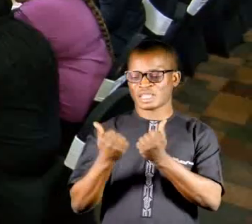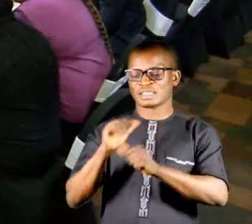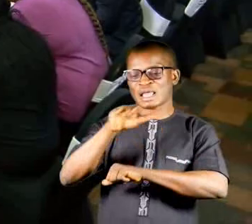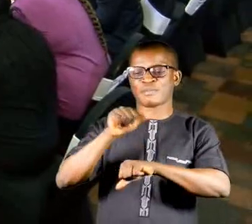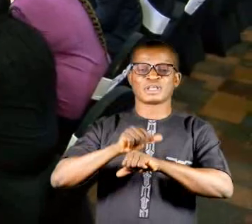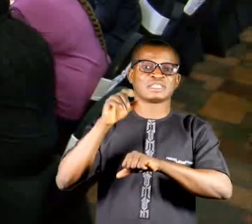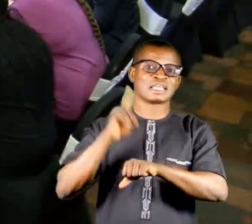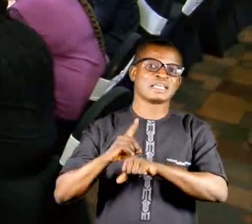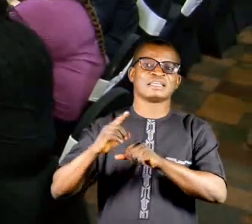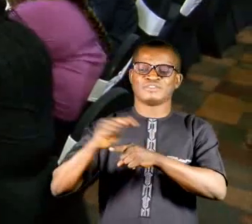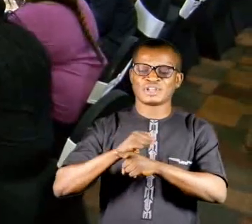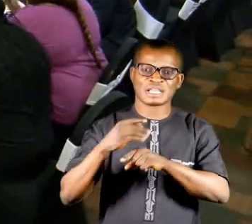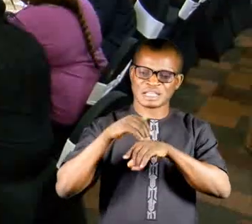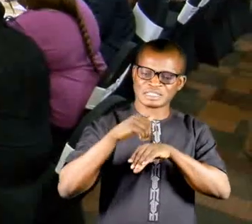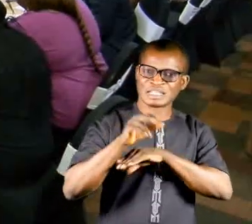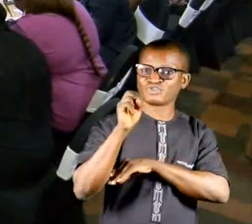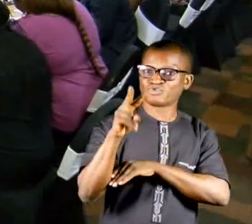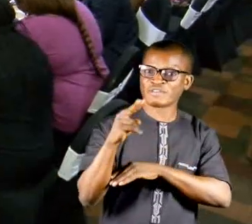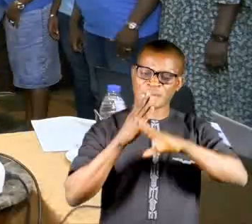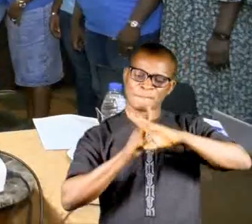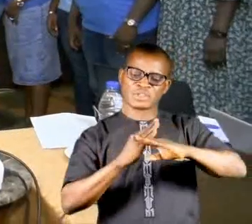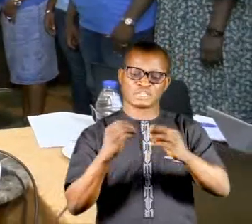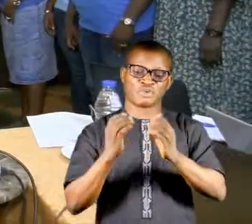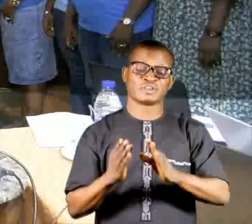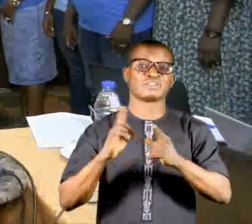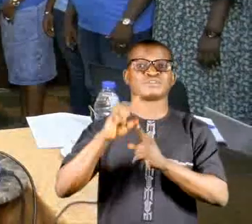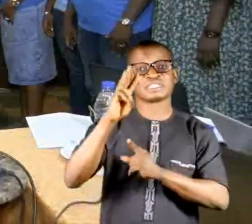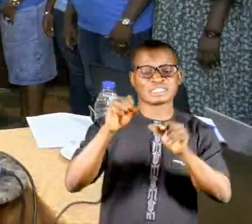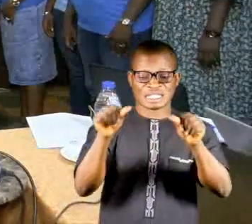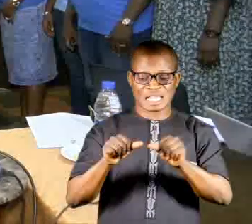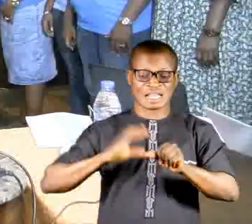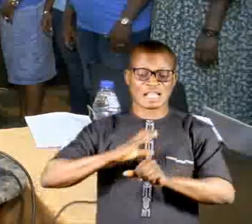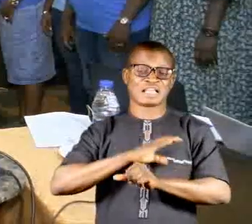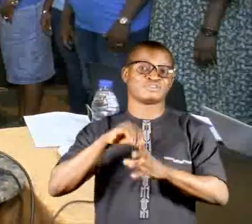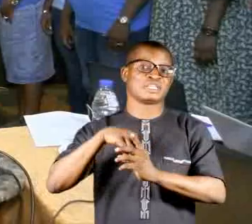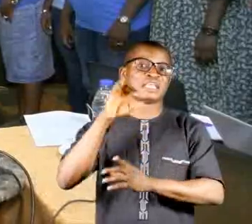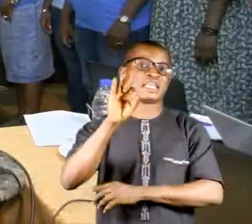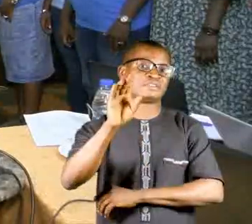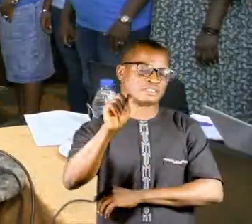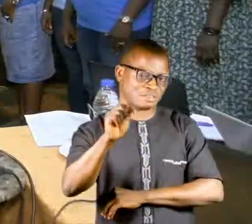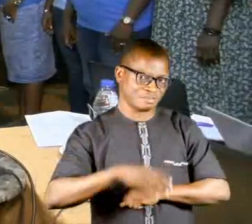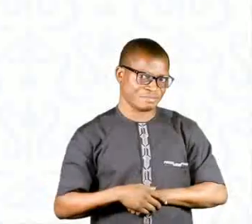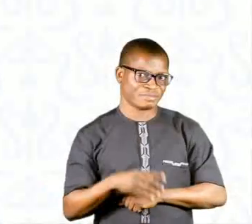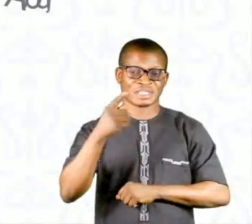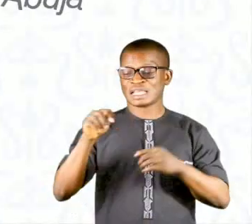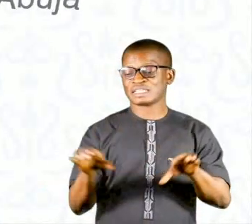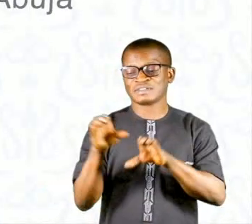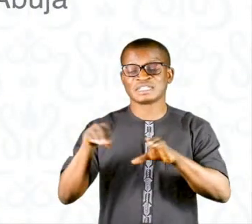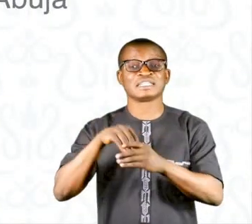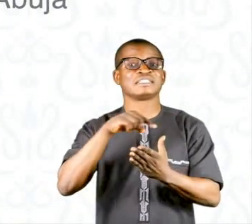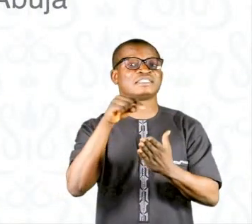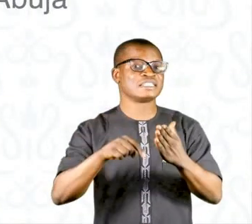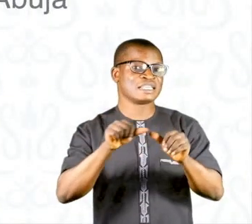agency appointed, trained and deployed 12 protection officers to the 6 area councils in the FCT. The